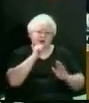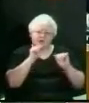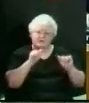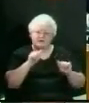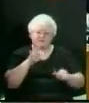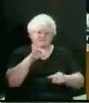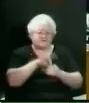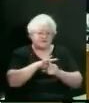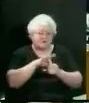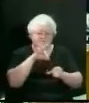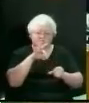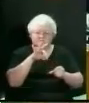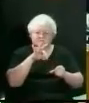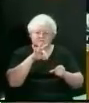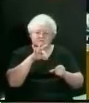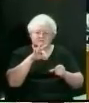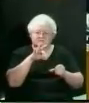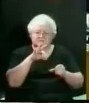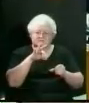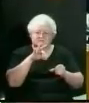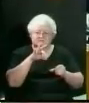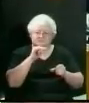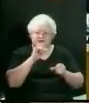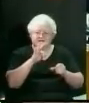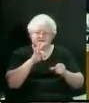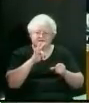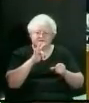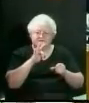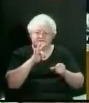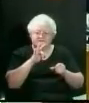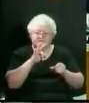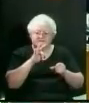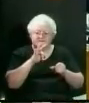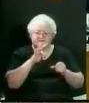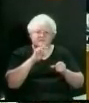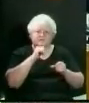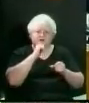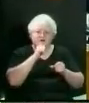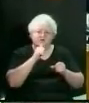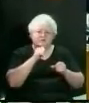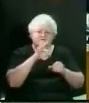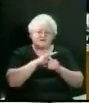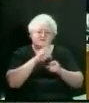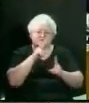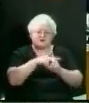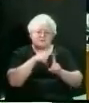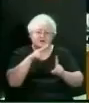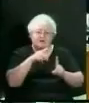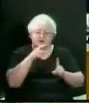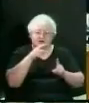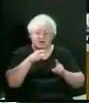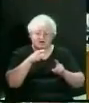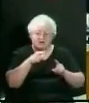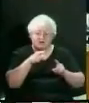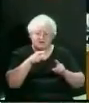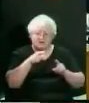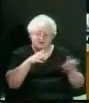it goes to up or down vote. Are you leaving